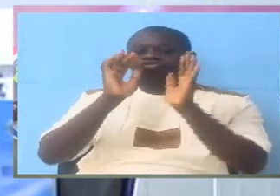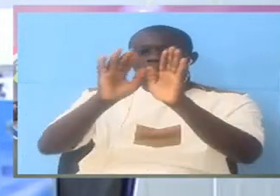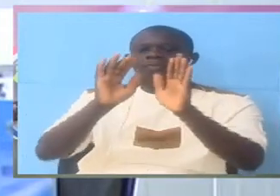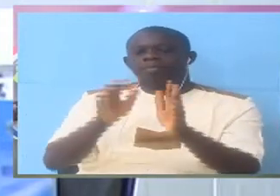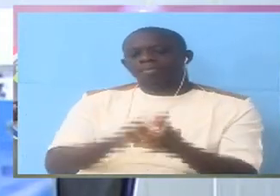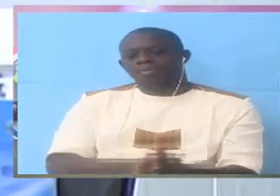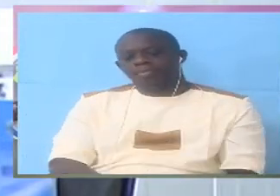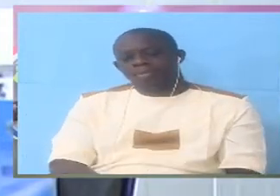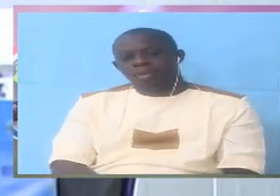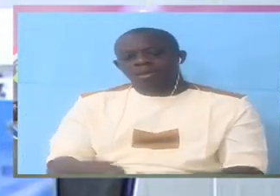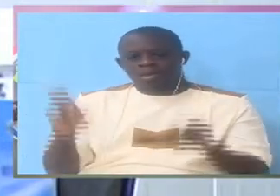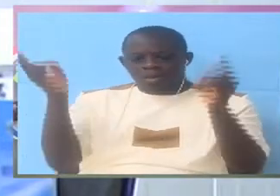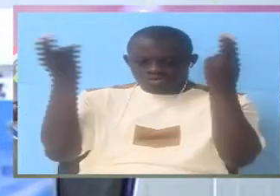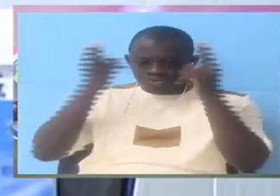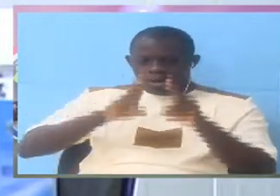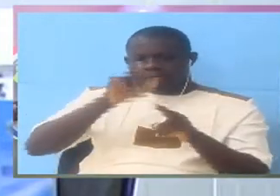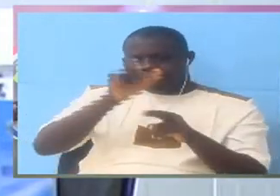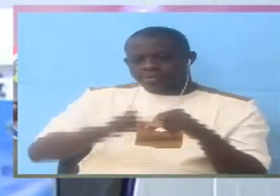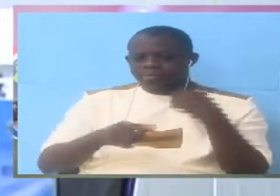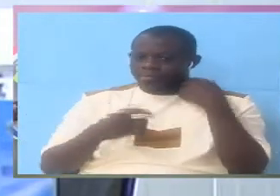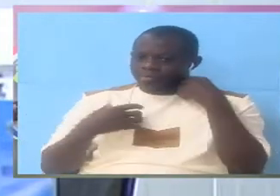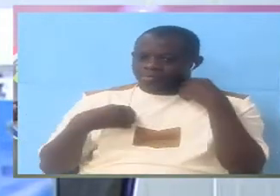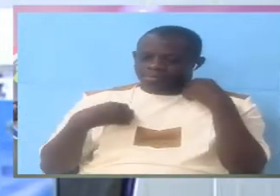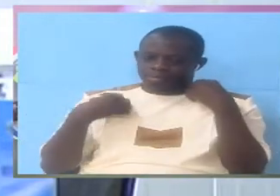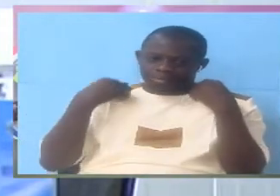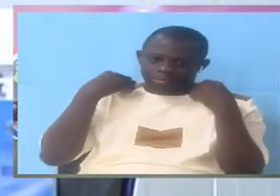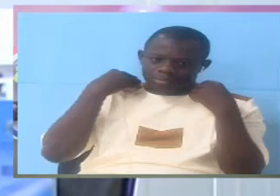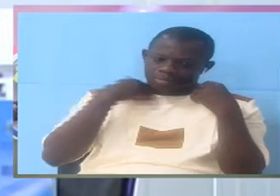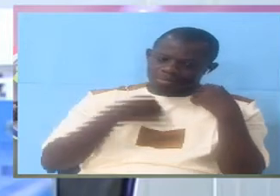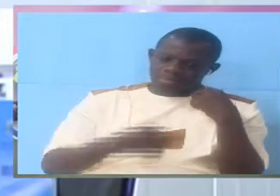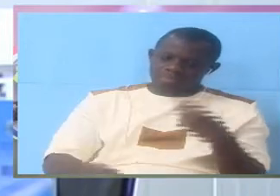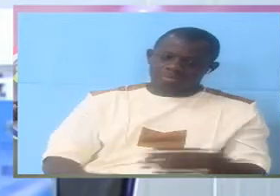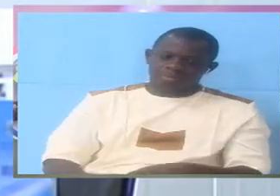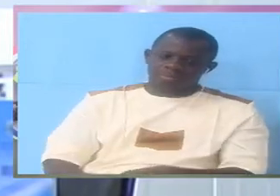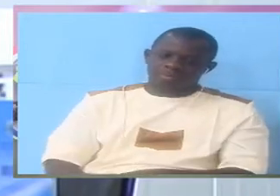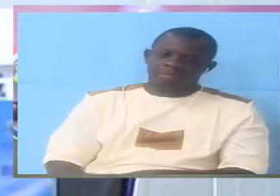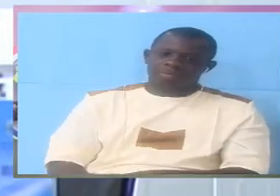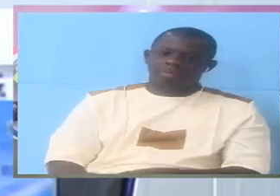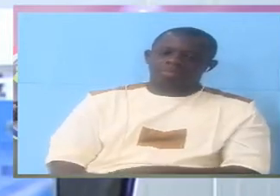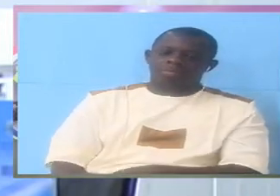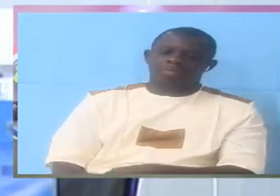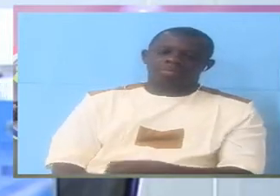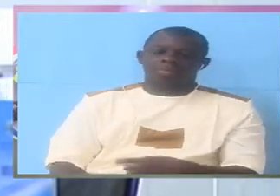Counsel. Counsel. The condition under which he came.